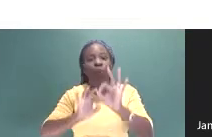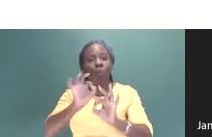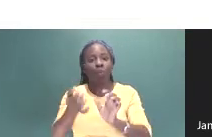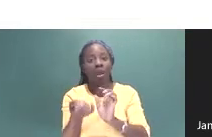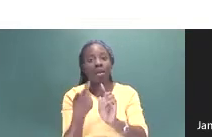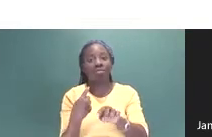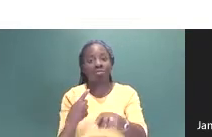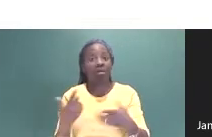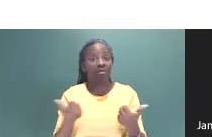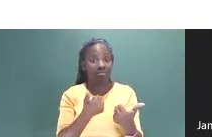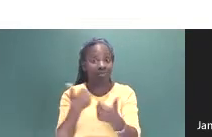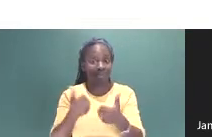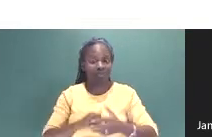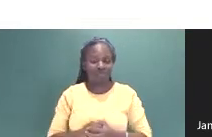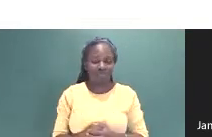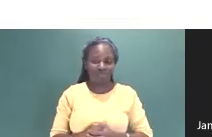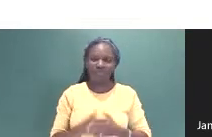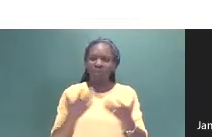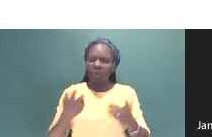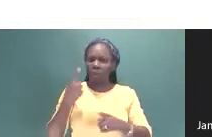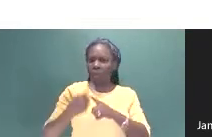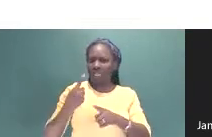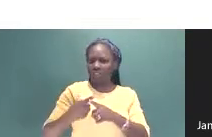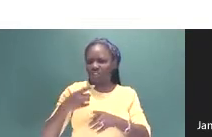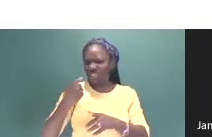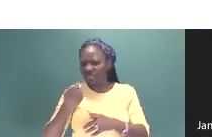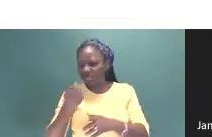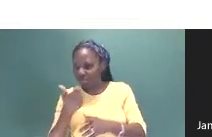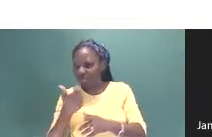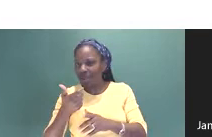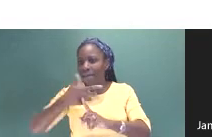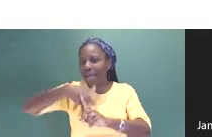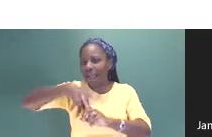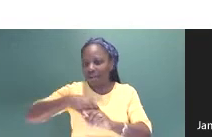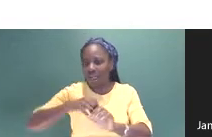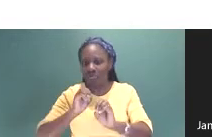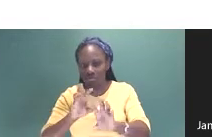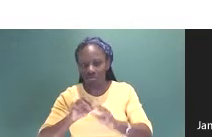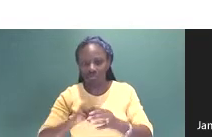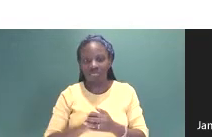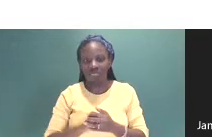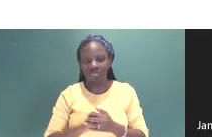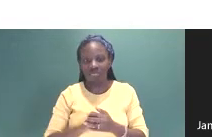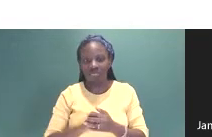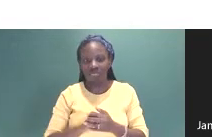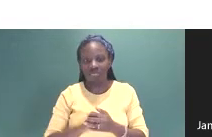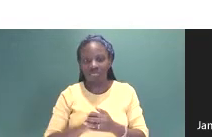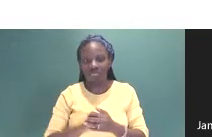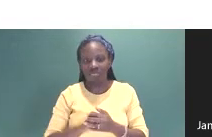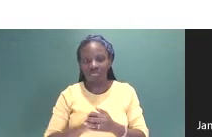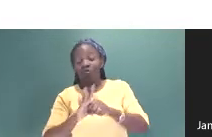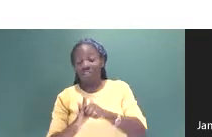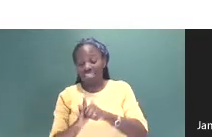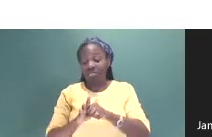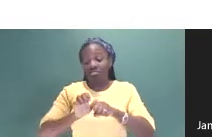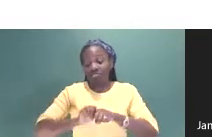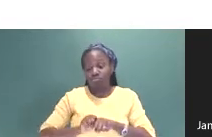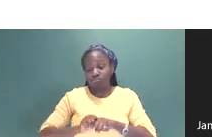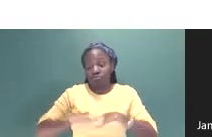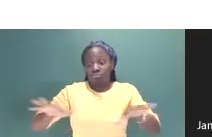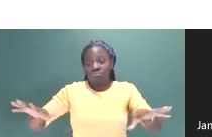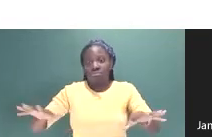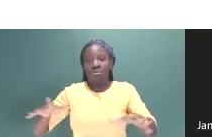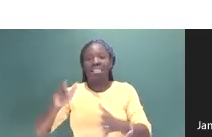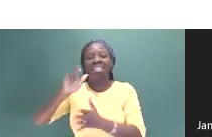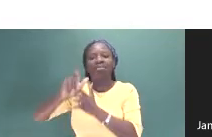Okay, so just quickly a bit of background. So as soon as the COVID situation emerged, the disability